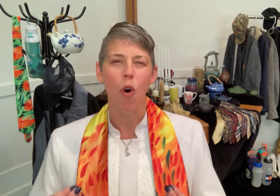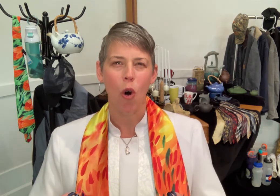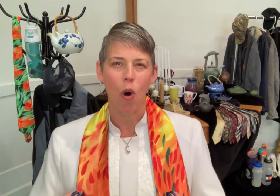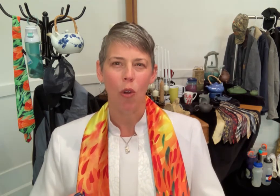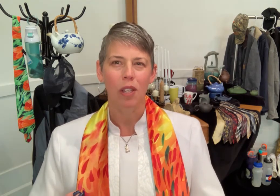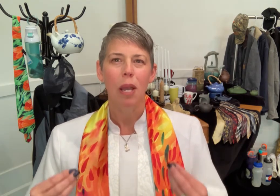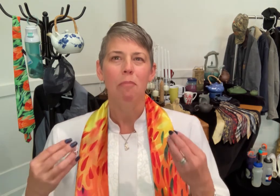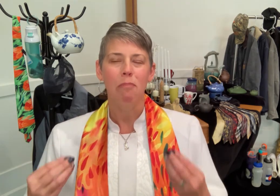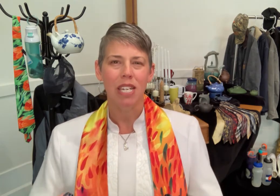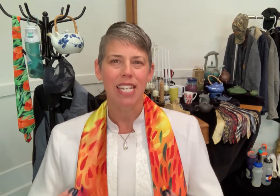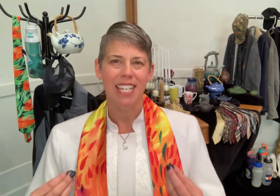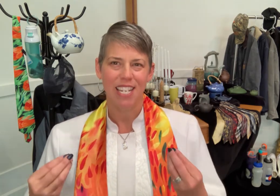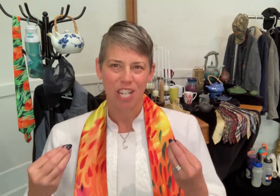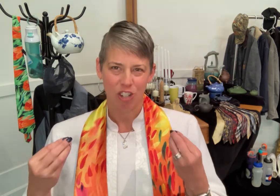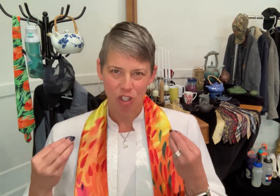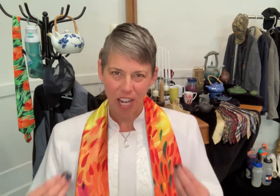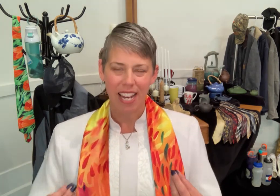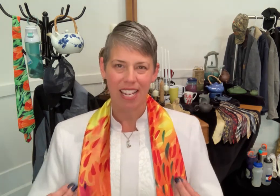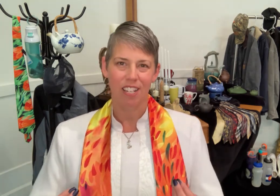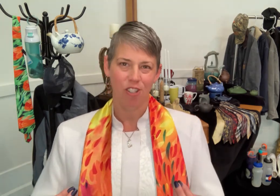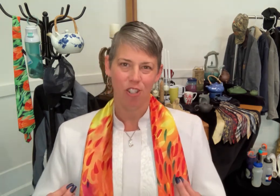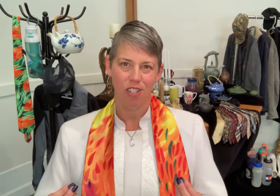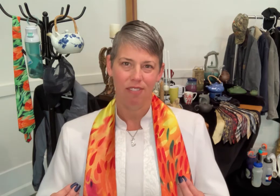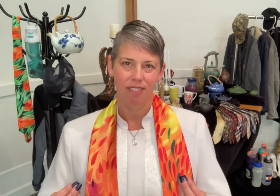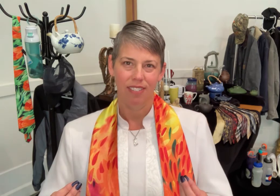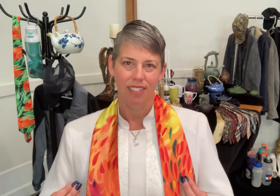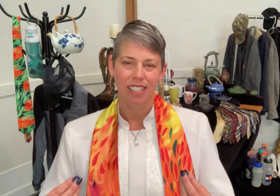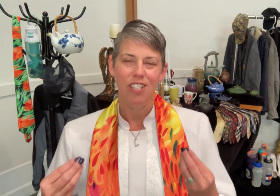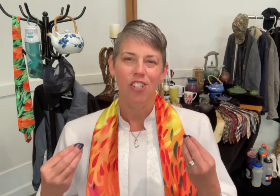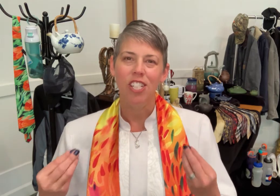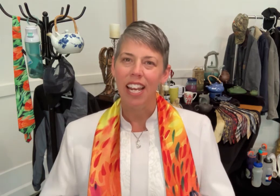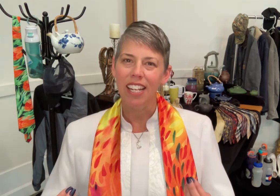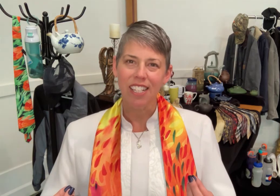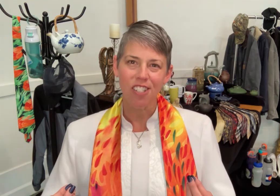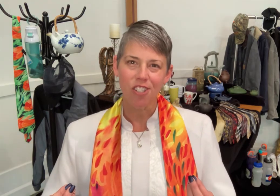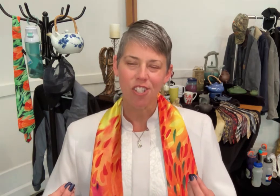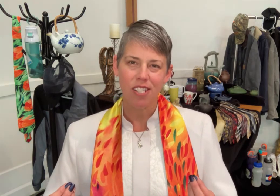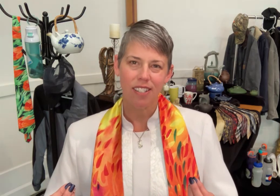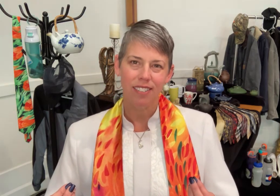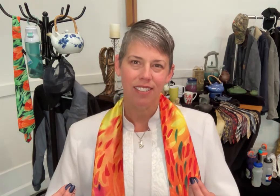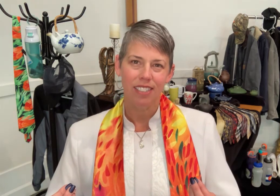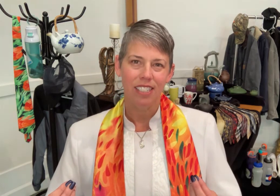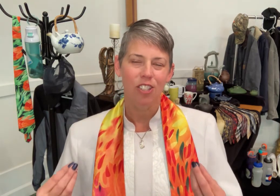we all be changed?